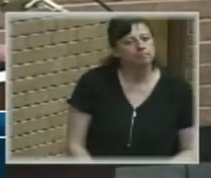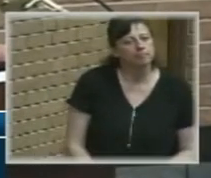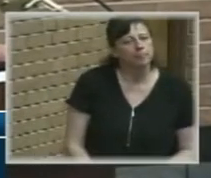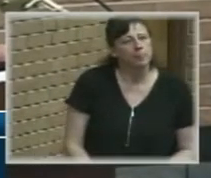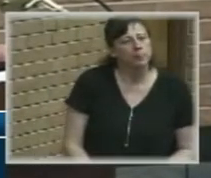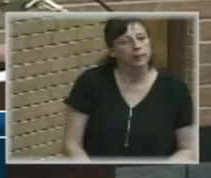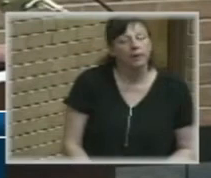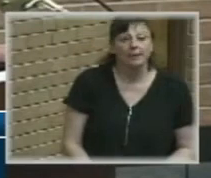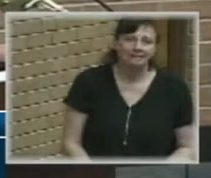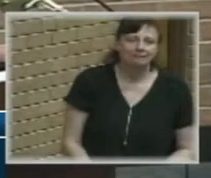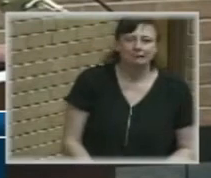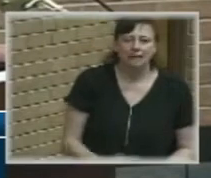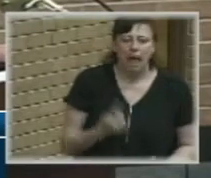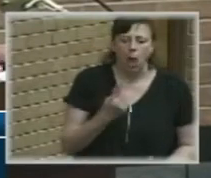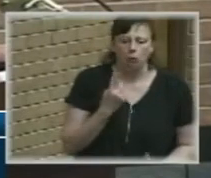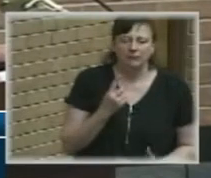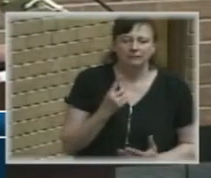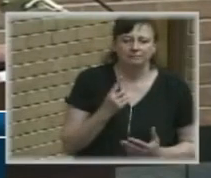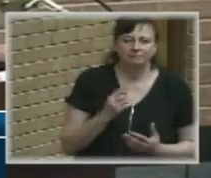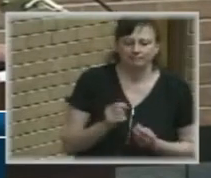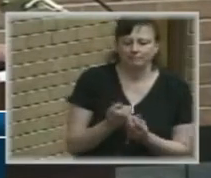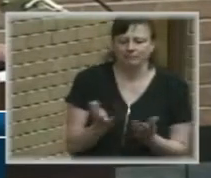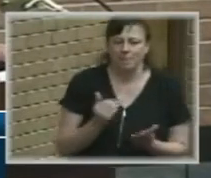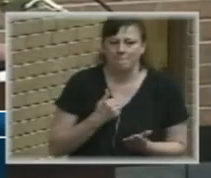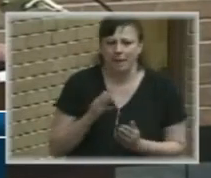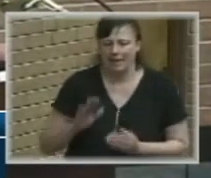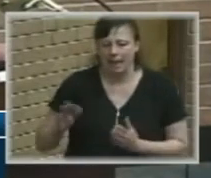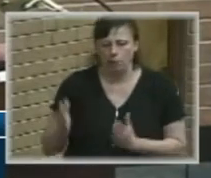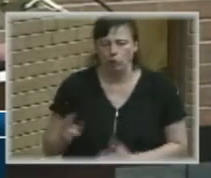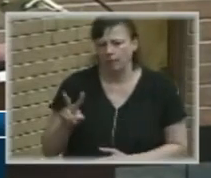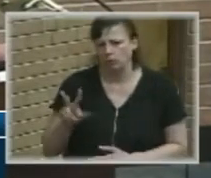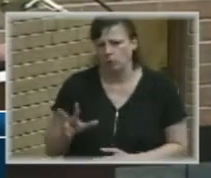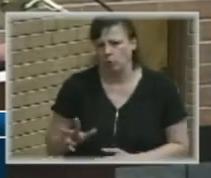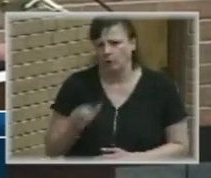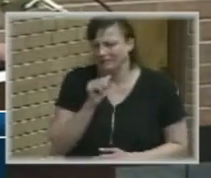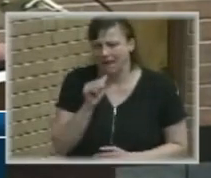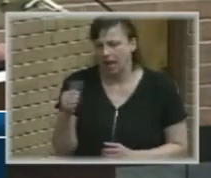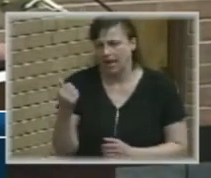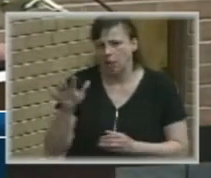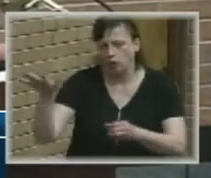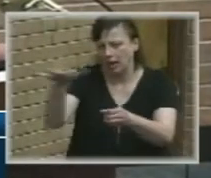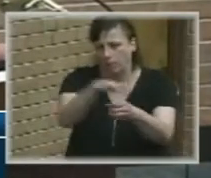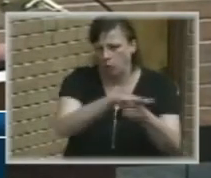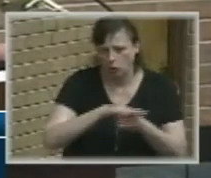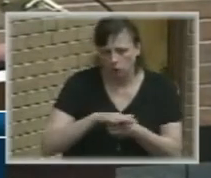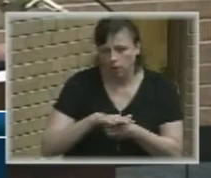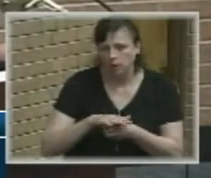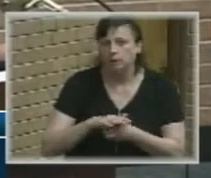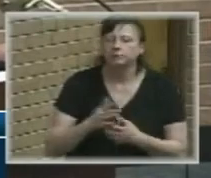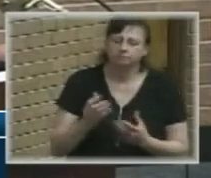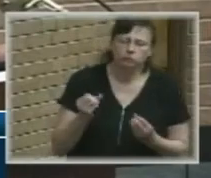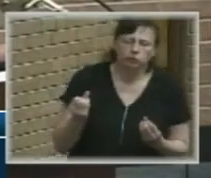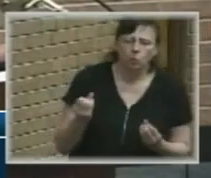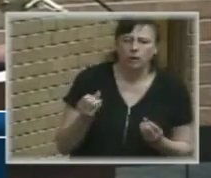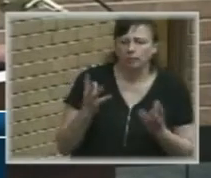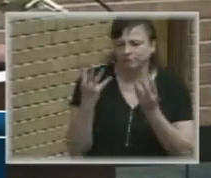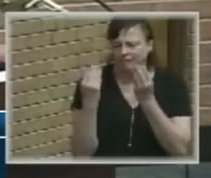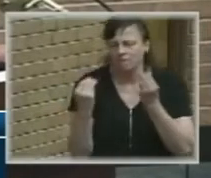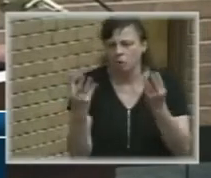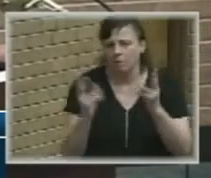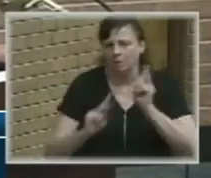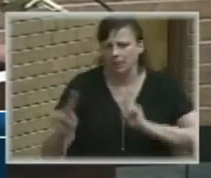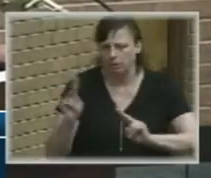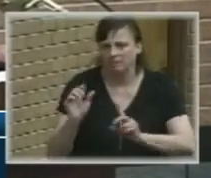And like I said, I only did my neighborhood, about 2/3, and none other. And that was how we got the word around.